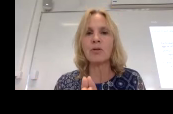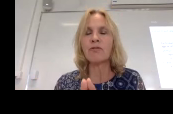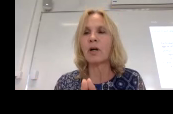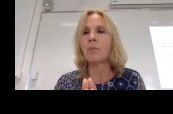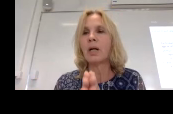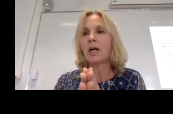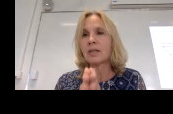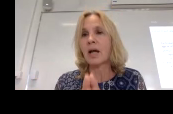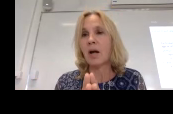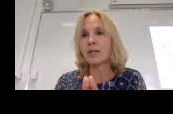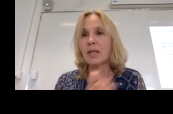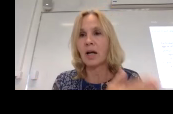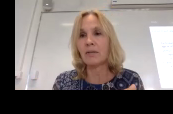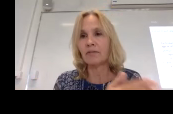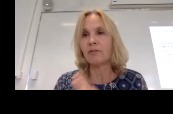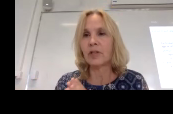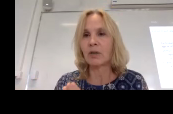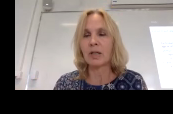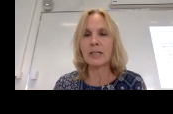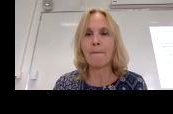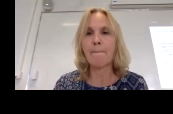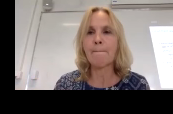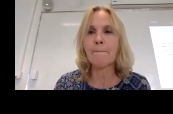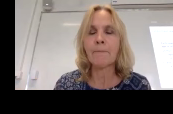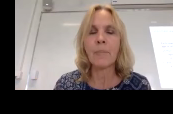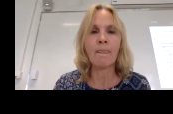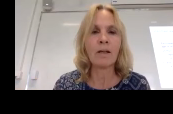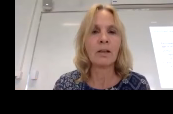was measured from sign onset, not from video onset.